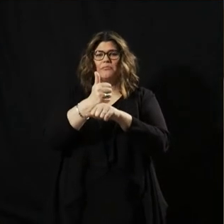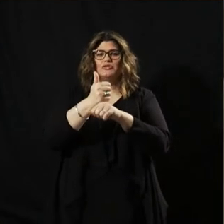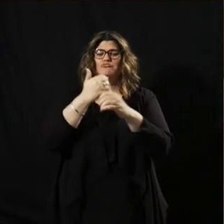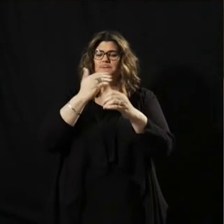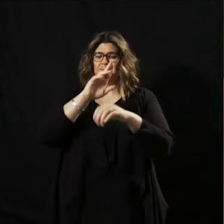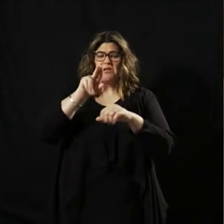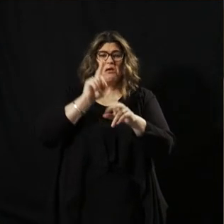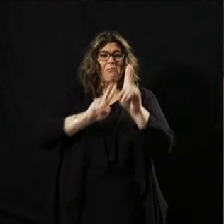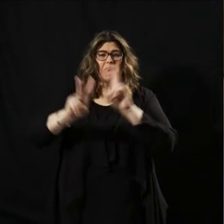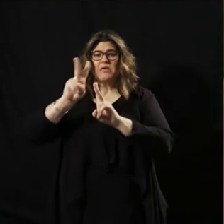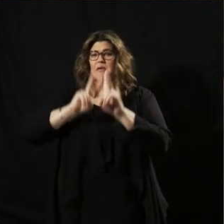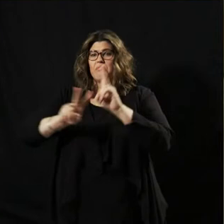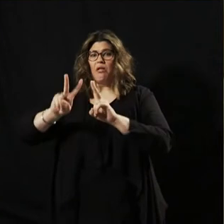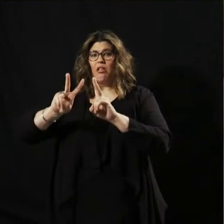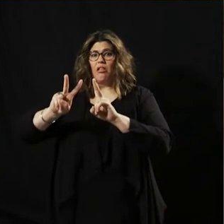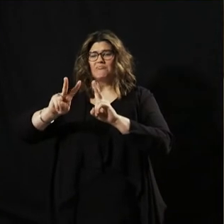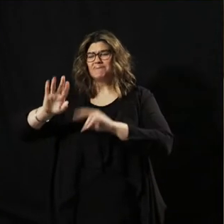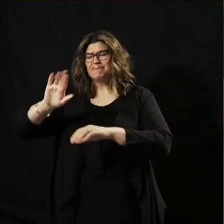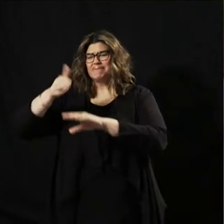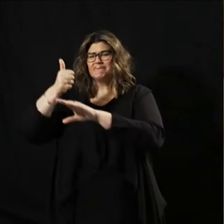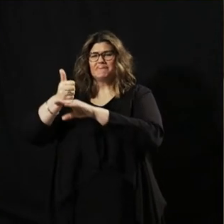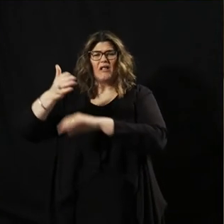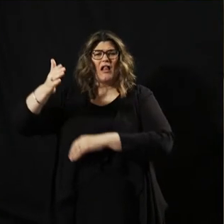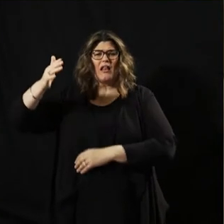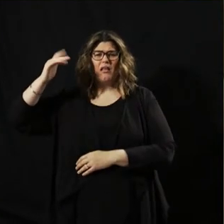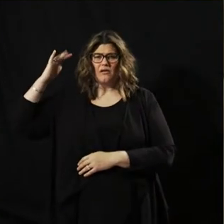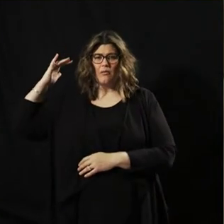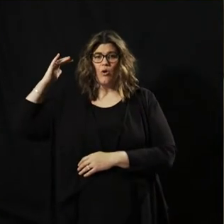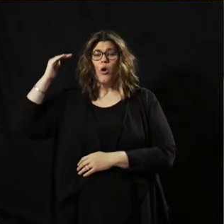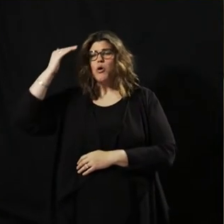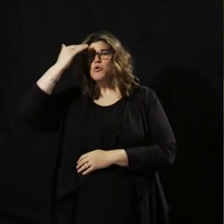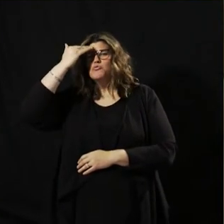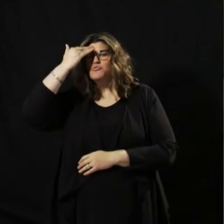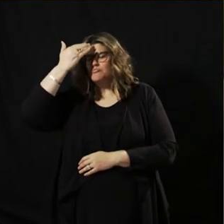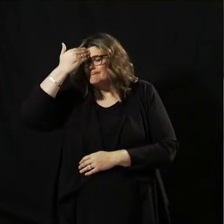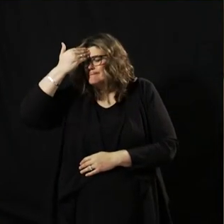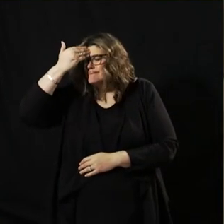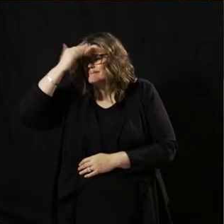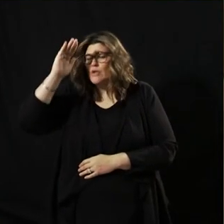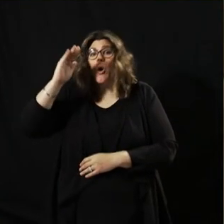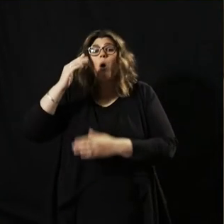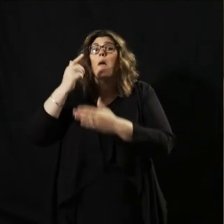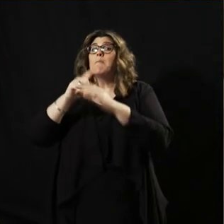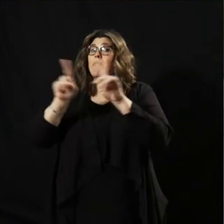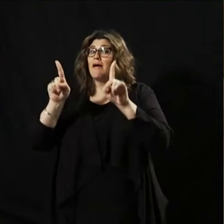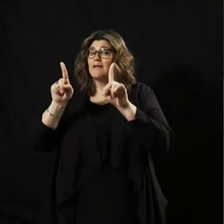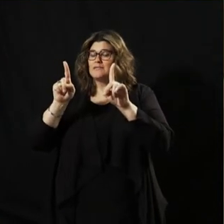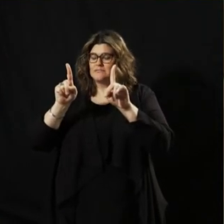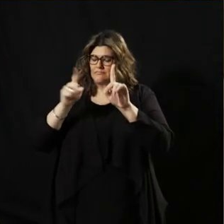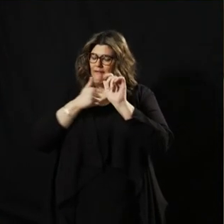not, and nations that you knew you not shall run to you.